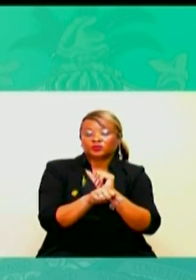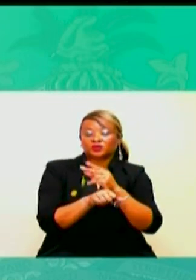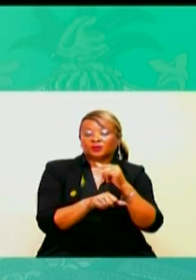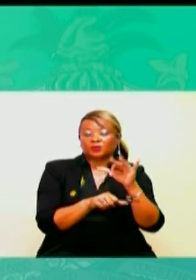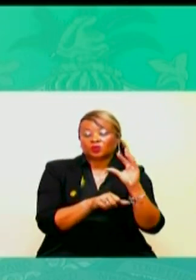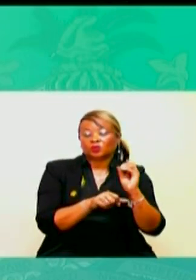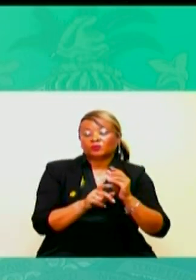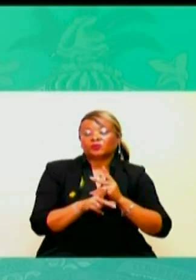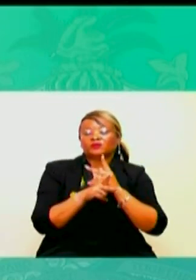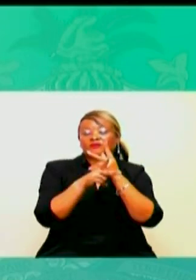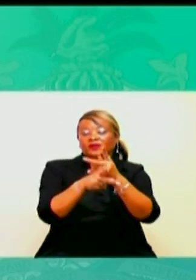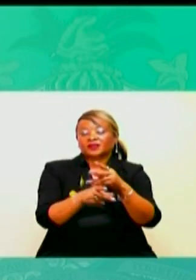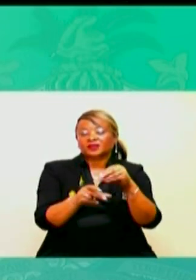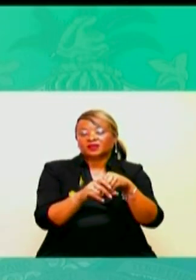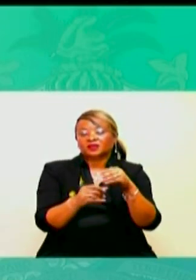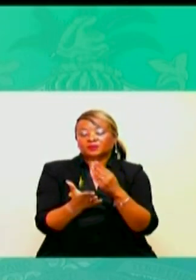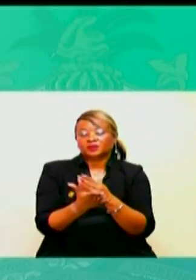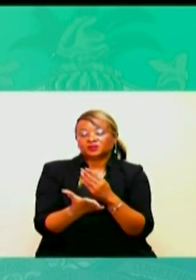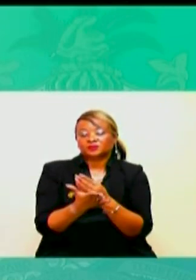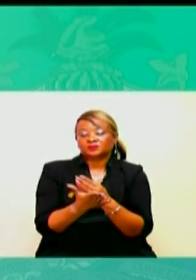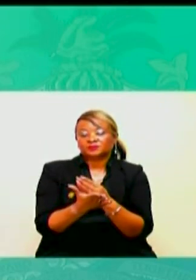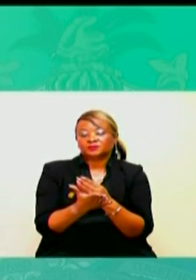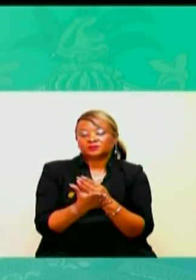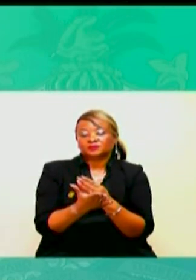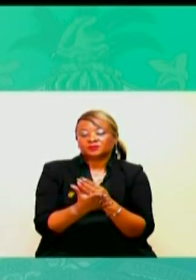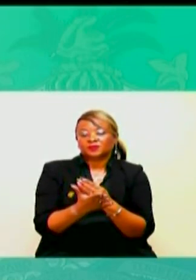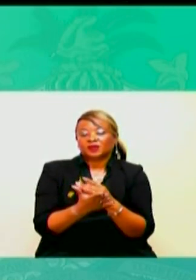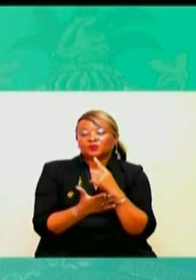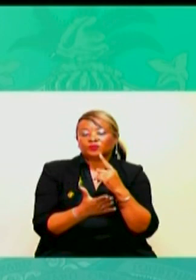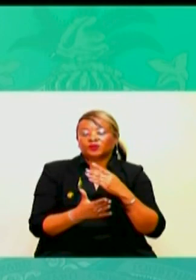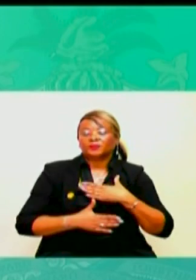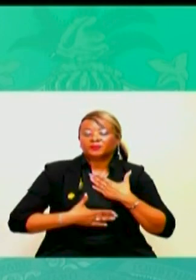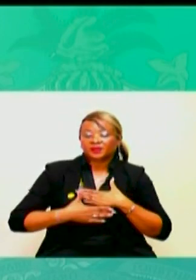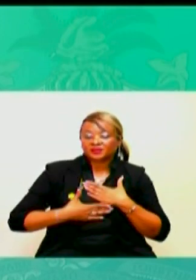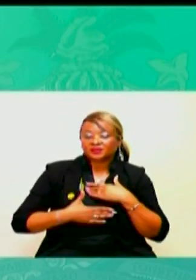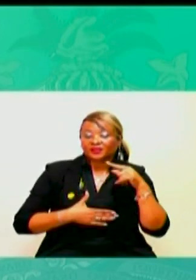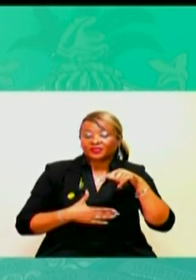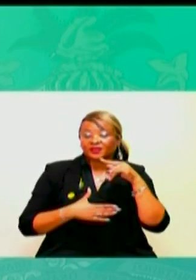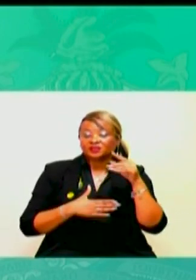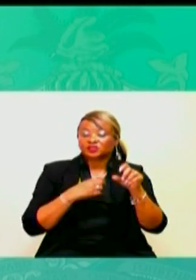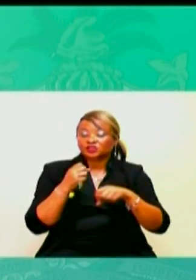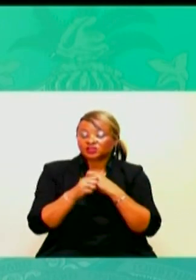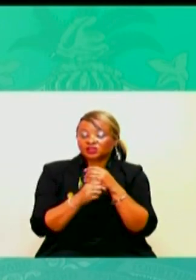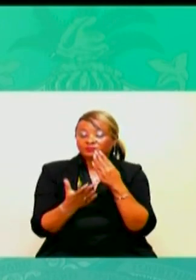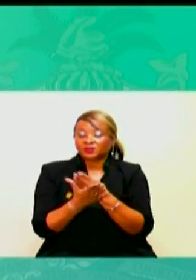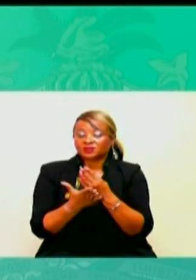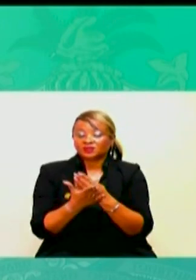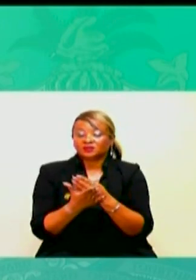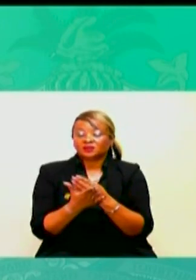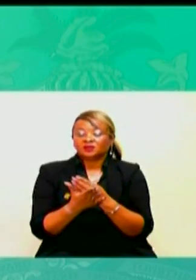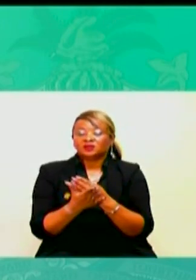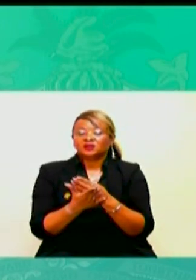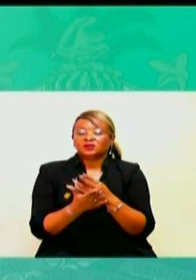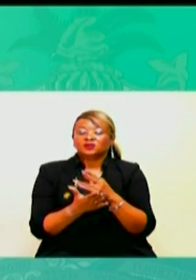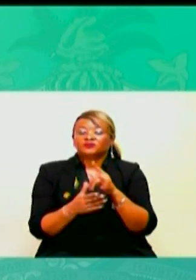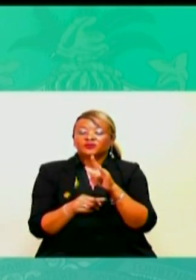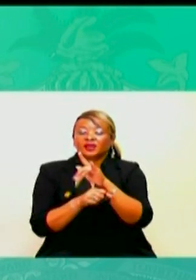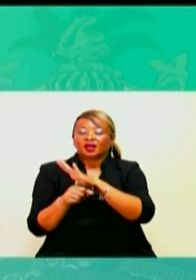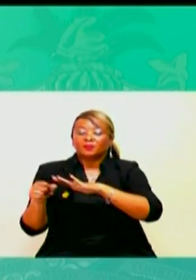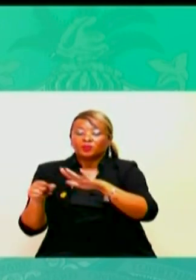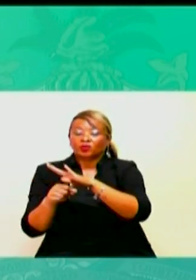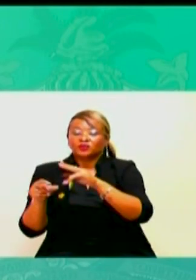be provided in this budget. I am extremely pleased that this year's budget includes the funding to renovate the airport in Treasure